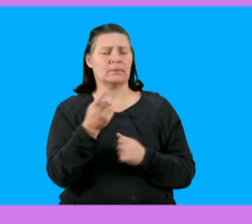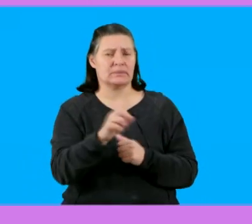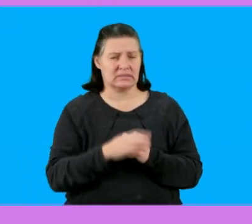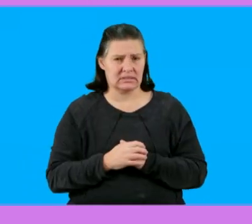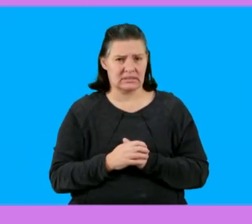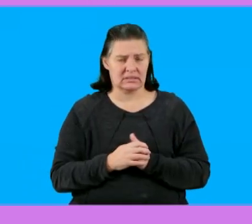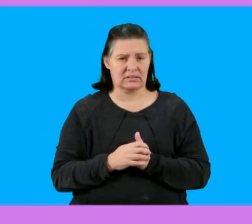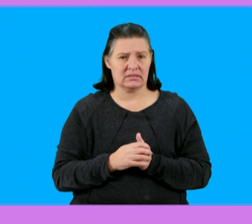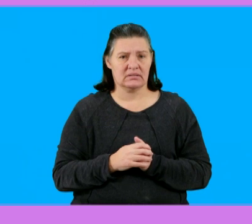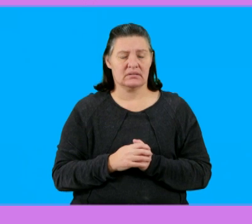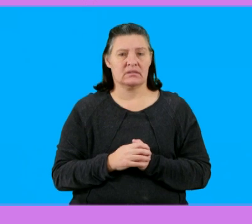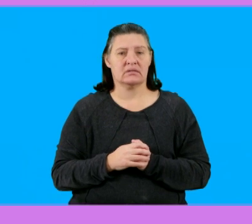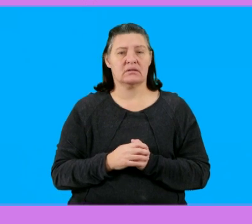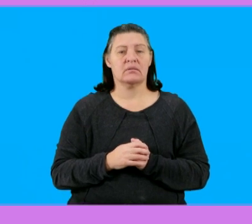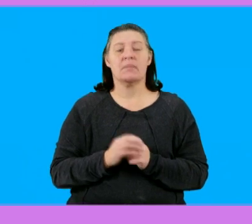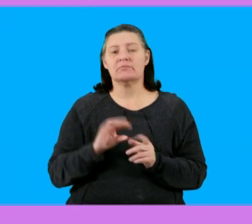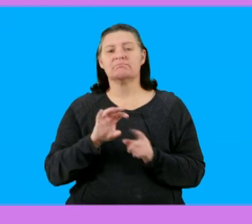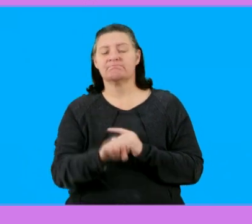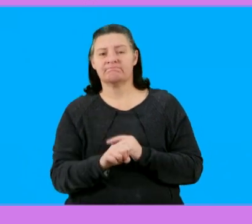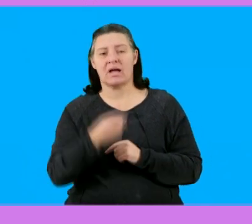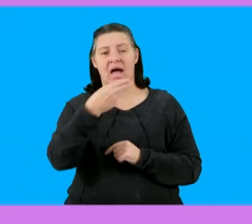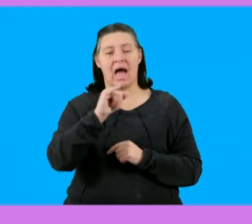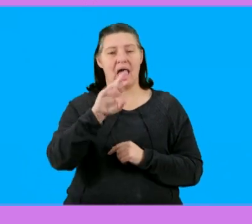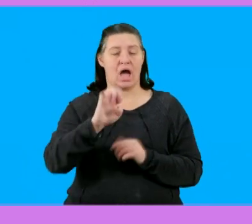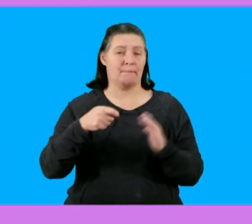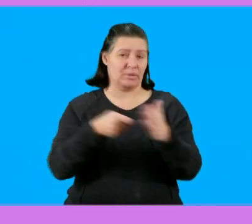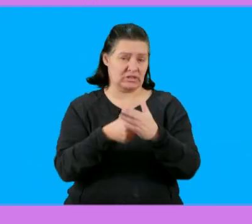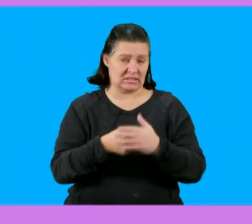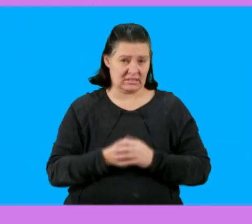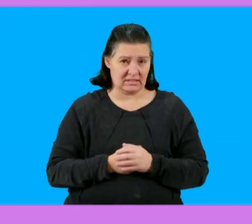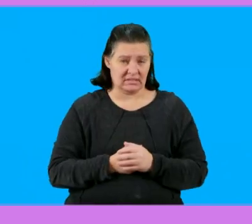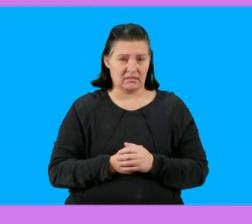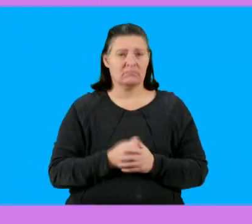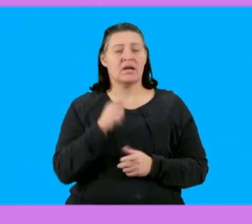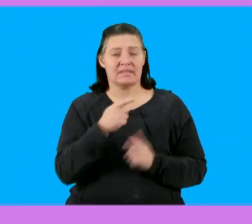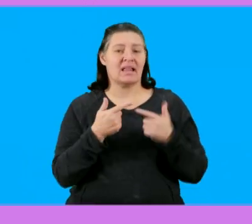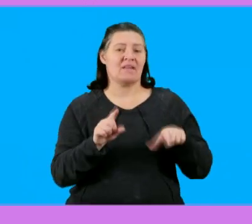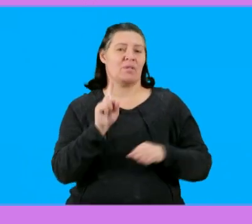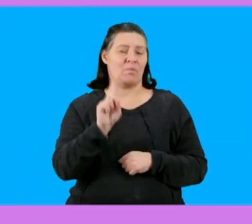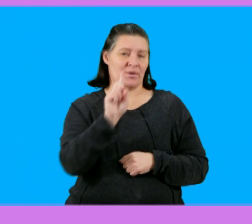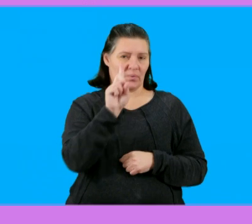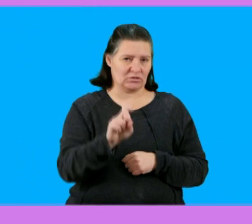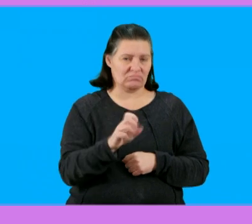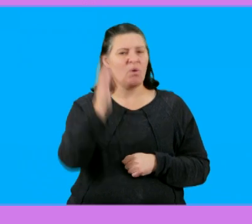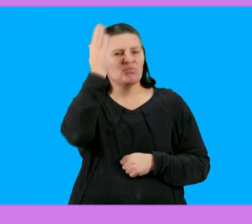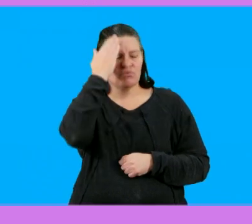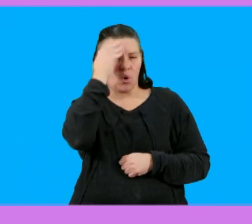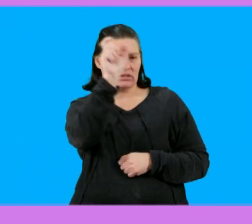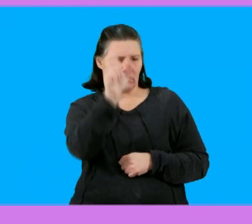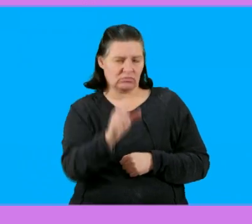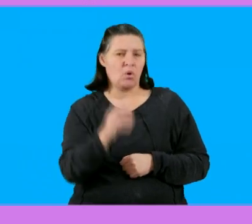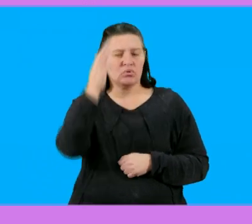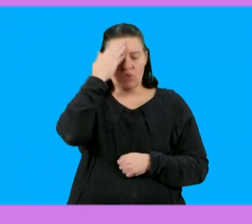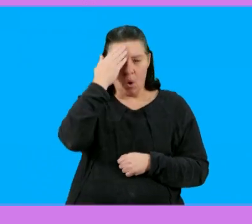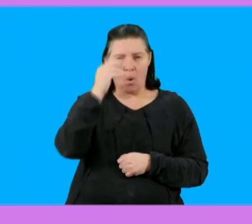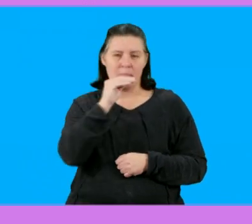calculate? First of all, define the term hire purchase. Remember, this is level 1 question. Know your terminology,